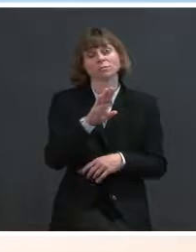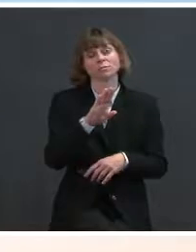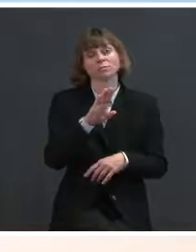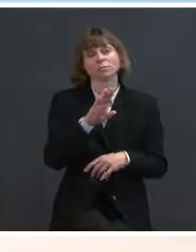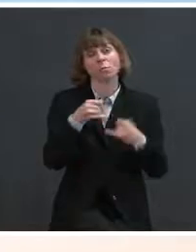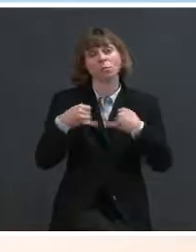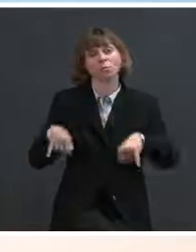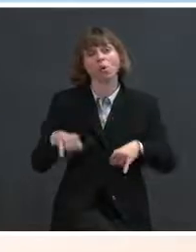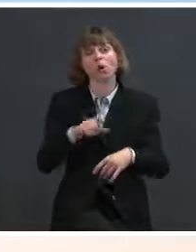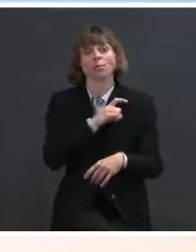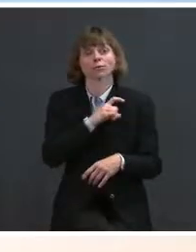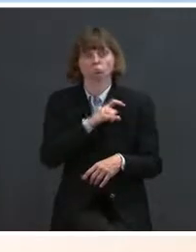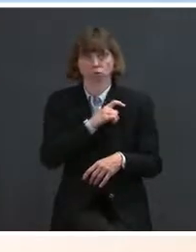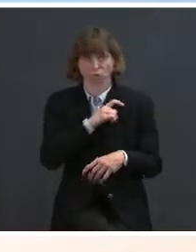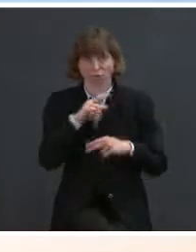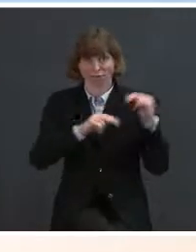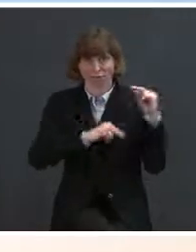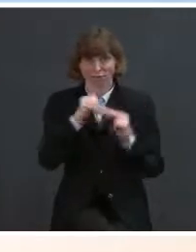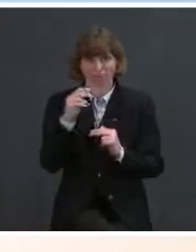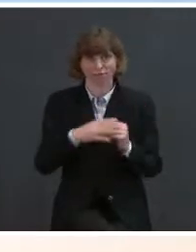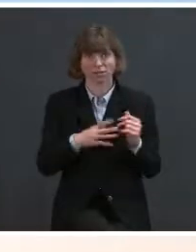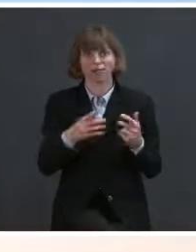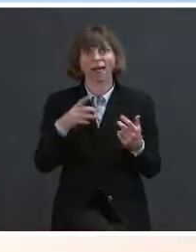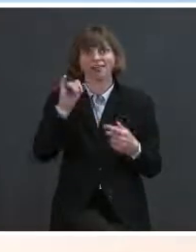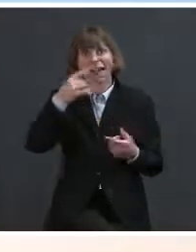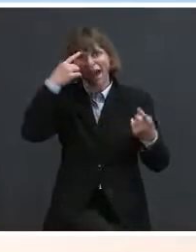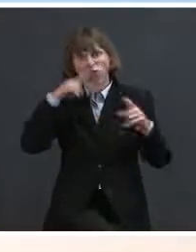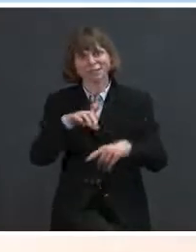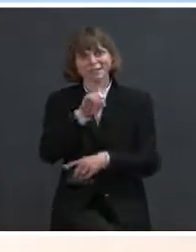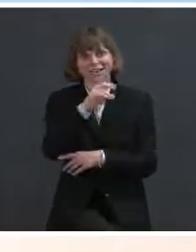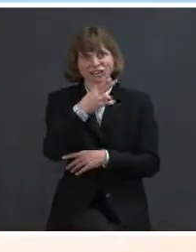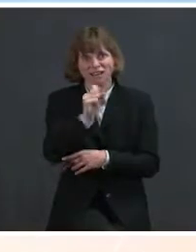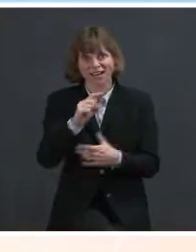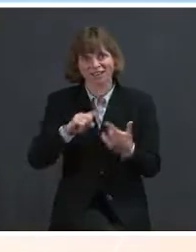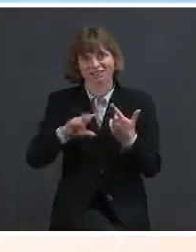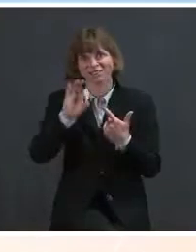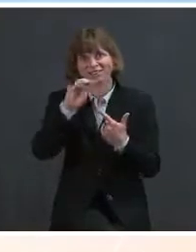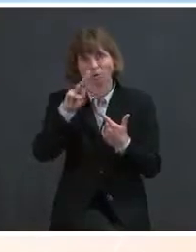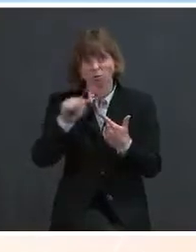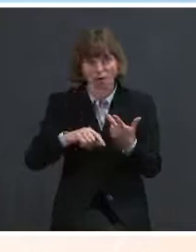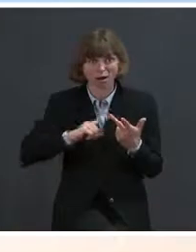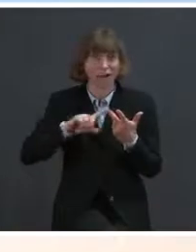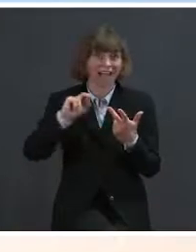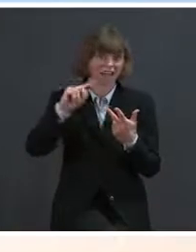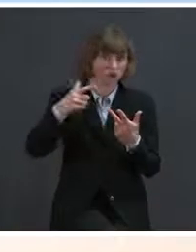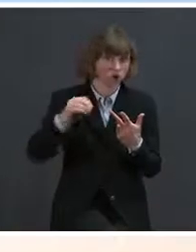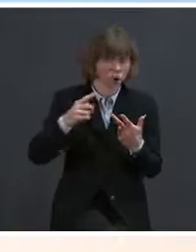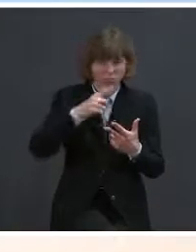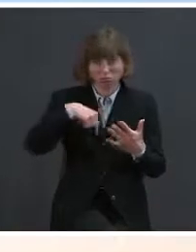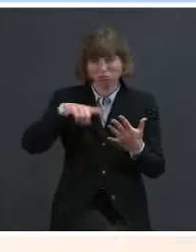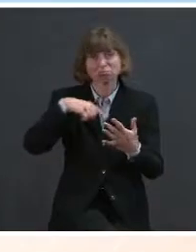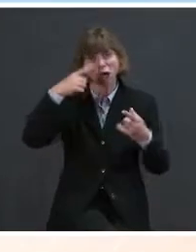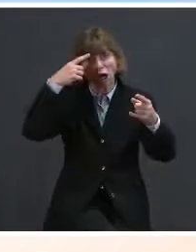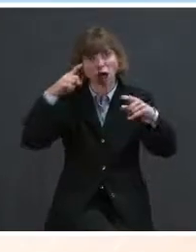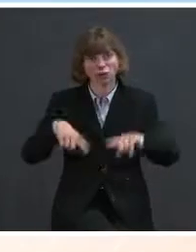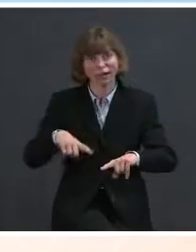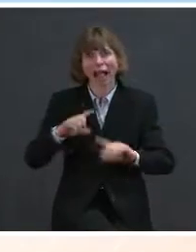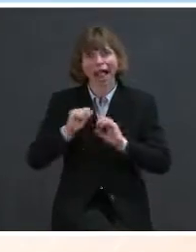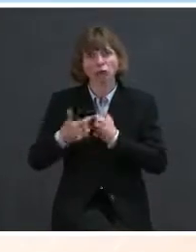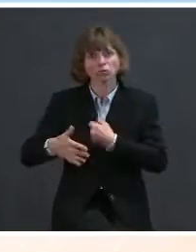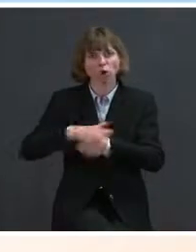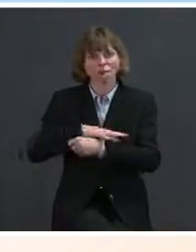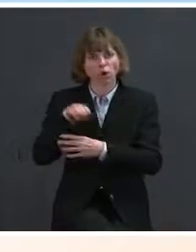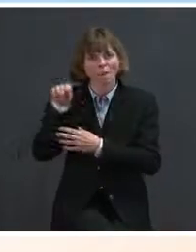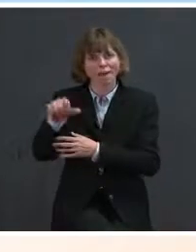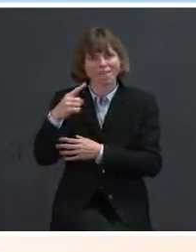that was made by DHS and FEMA in coordination with NGOs and local authorities to fully cover and pay for the testing. That